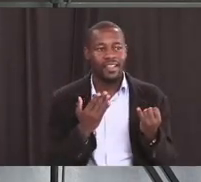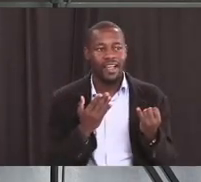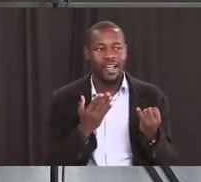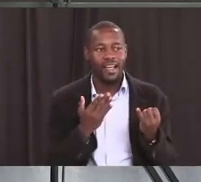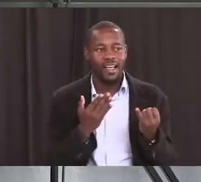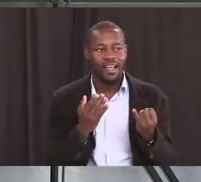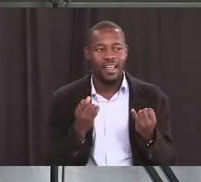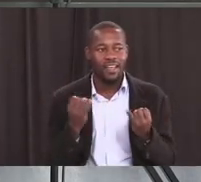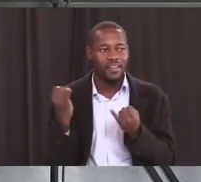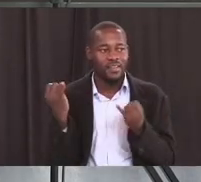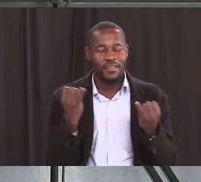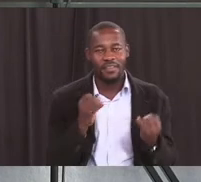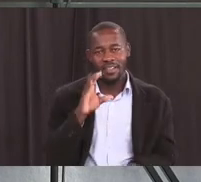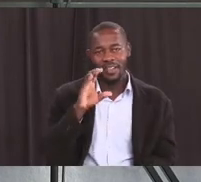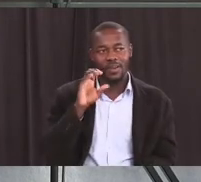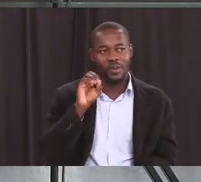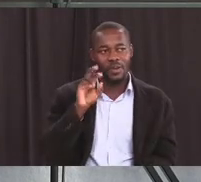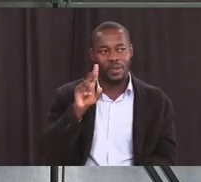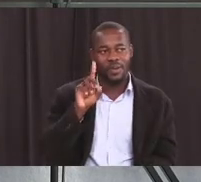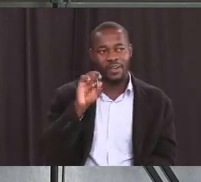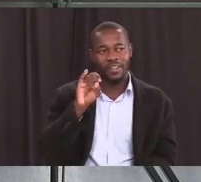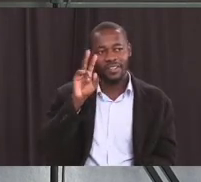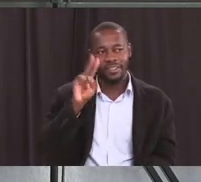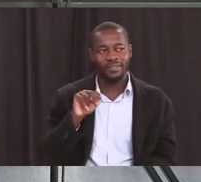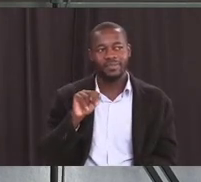the word for today.